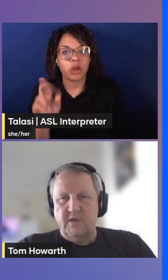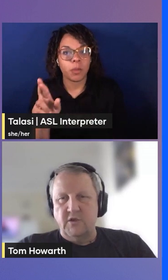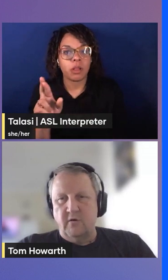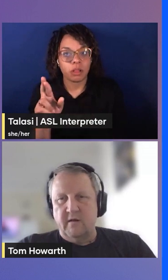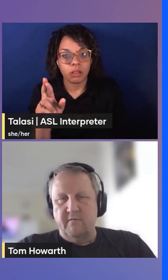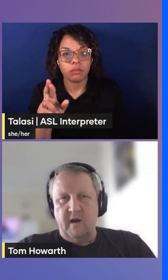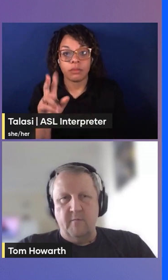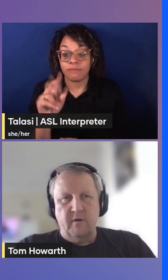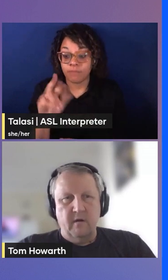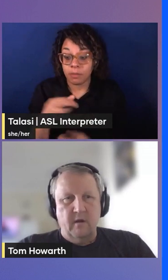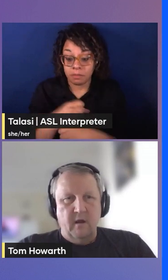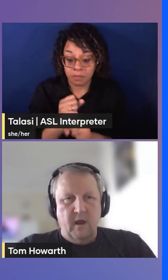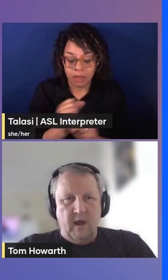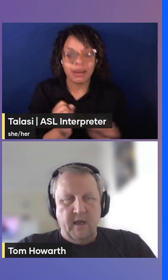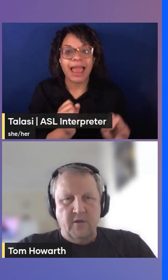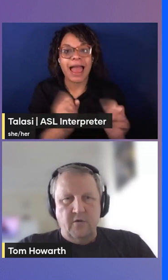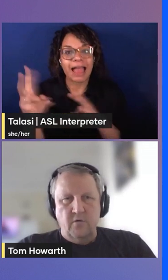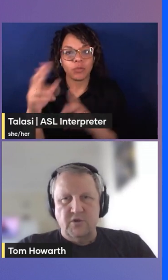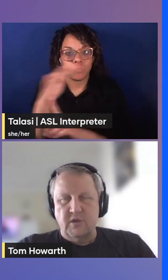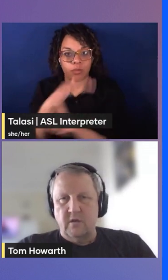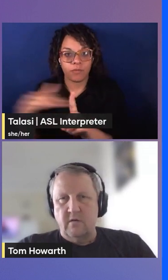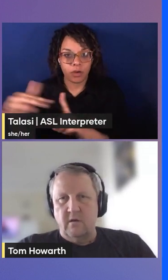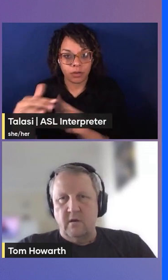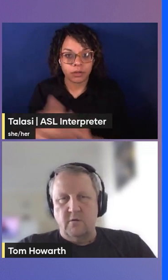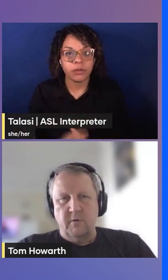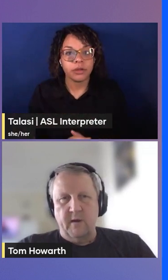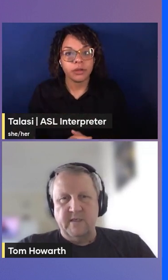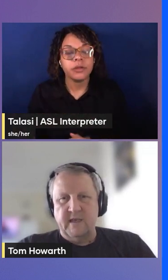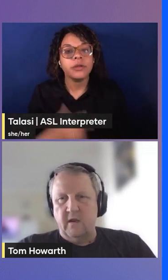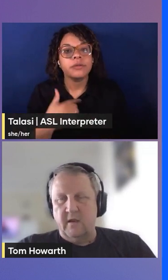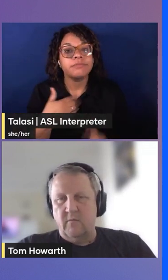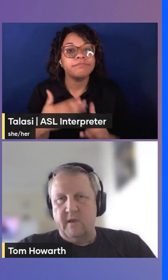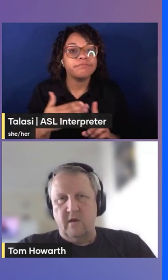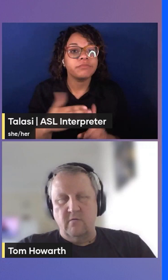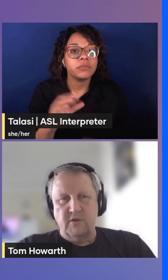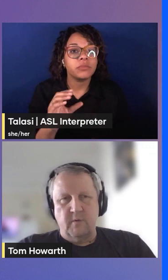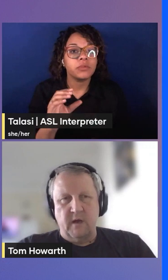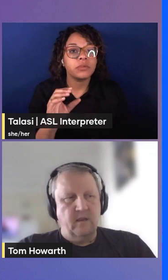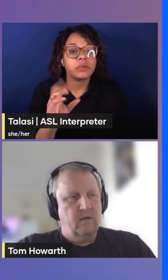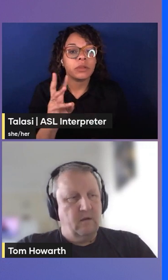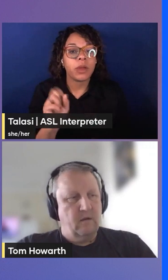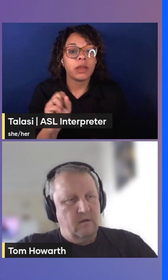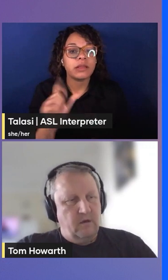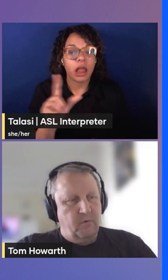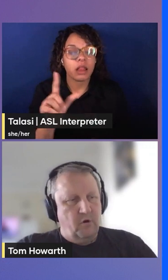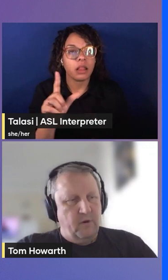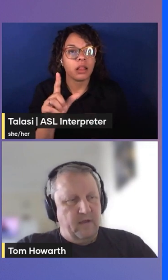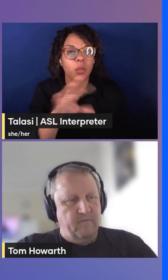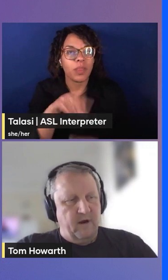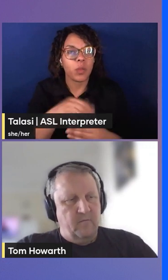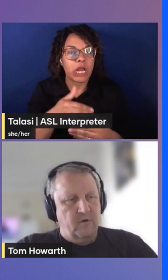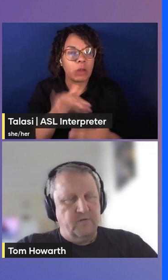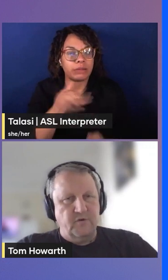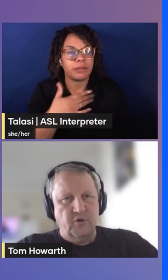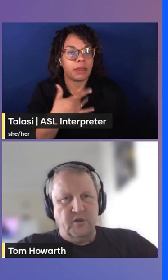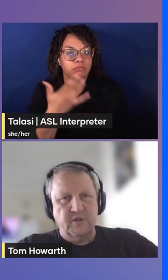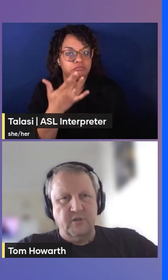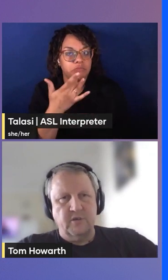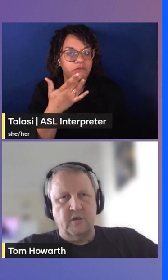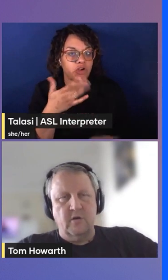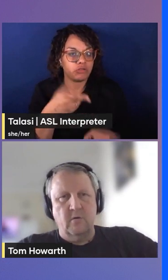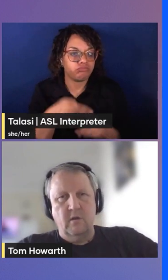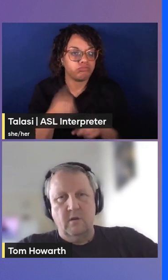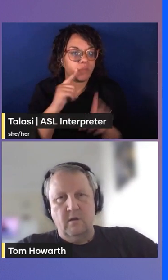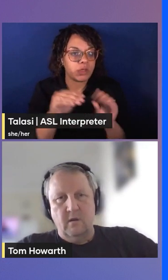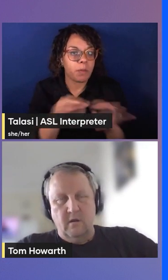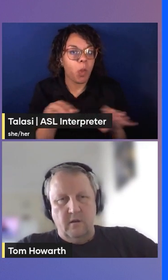export into your environment. I use WSL in Windows as my deployment environment of choice.